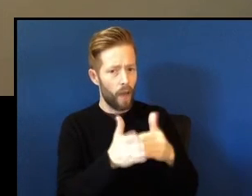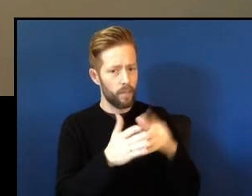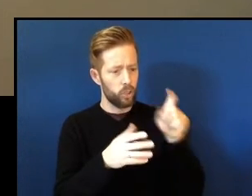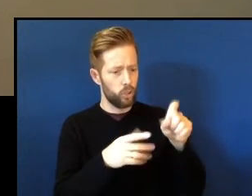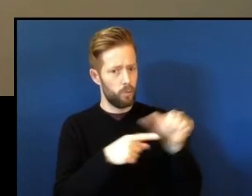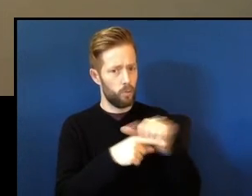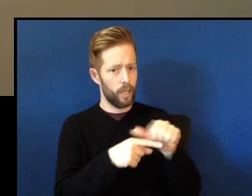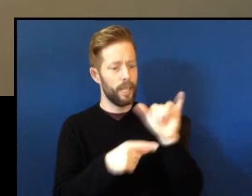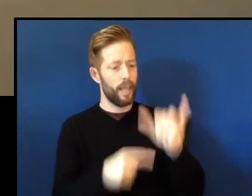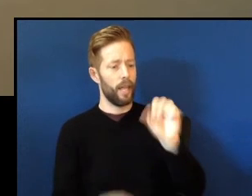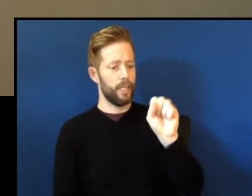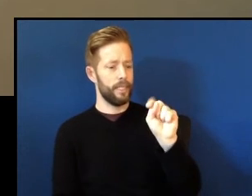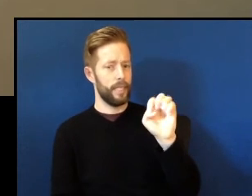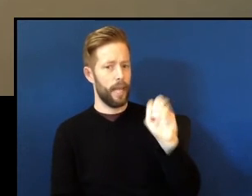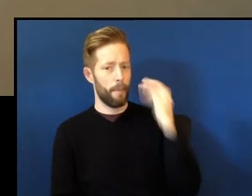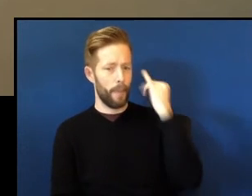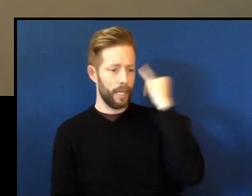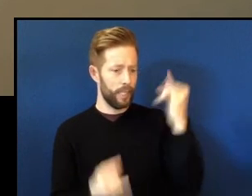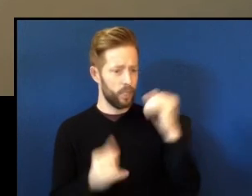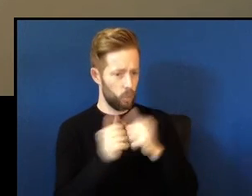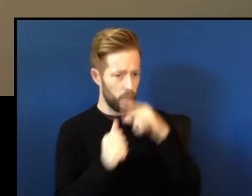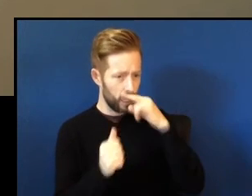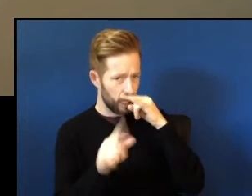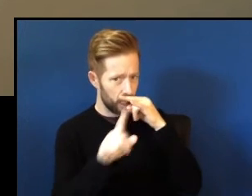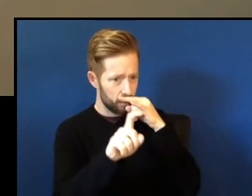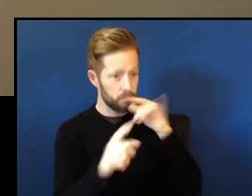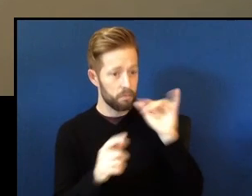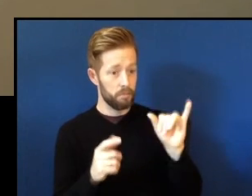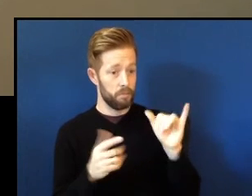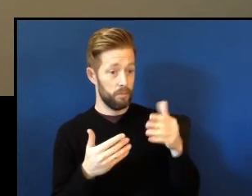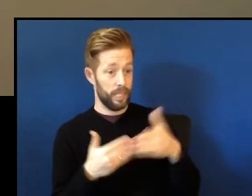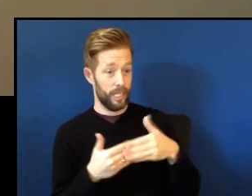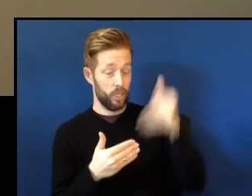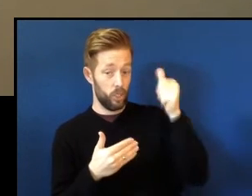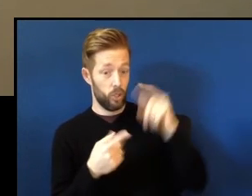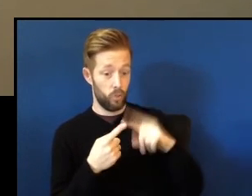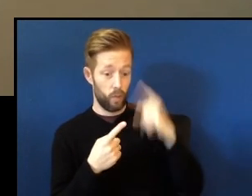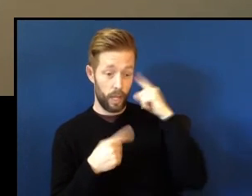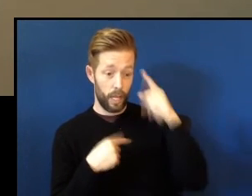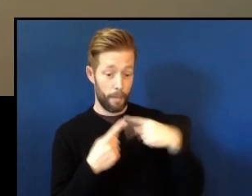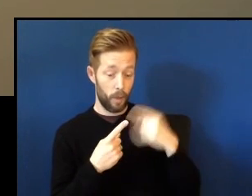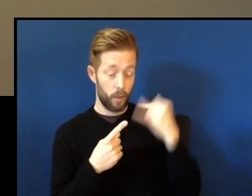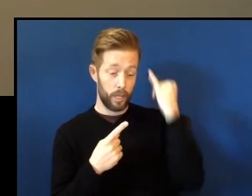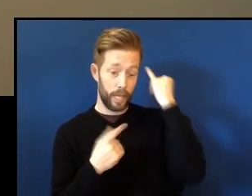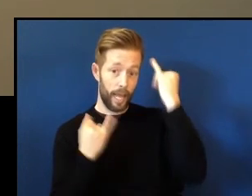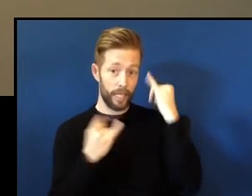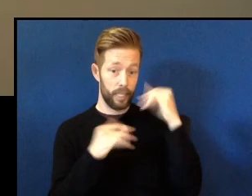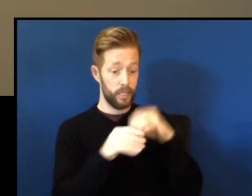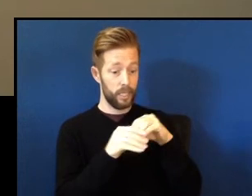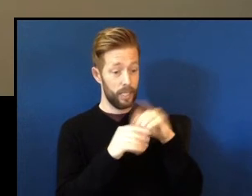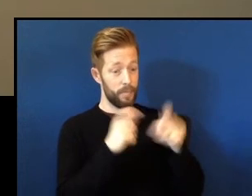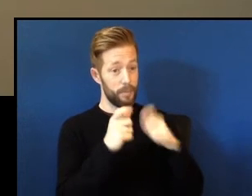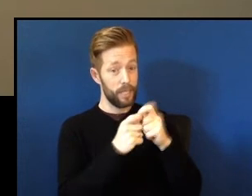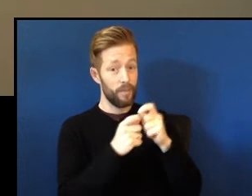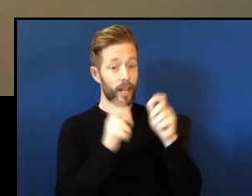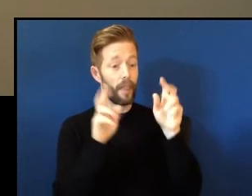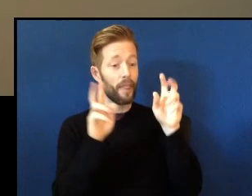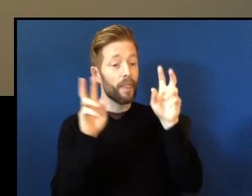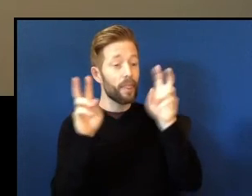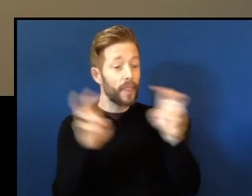she practices these STEM ideas with kids? Is it easier to think about these ideas in specific